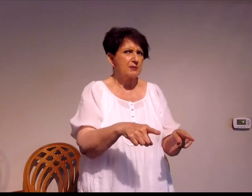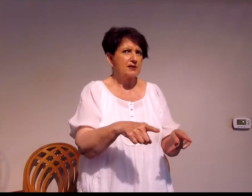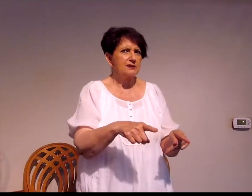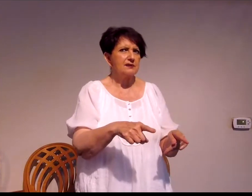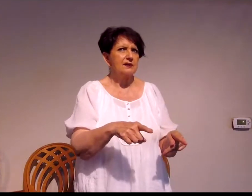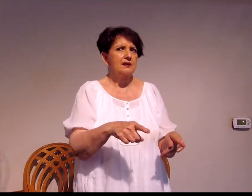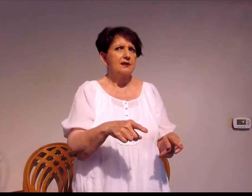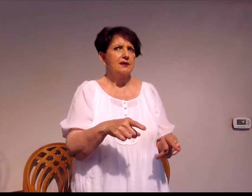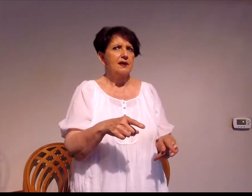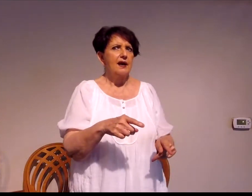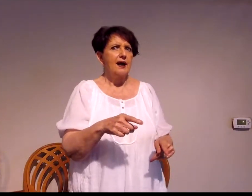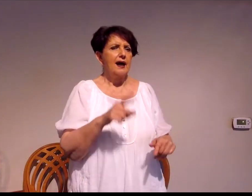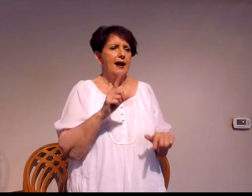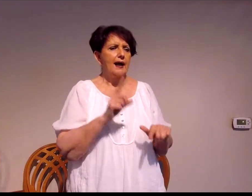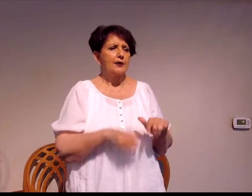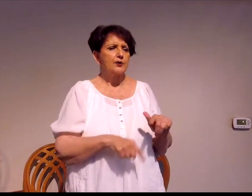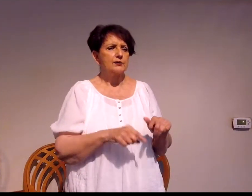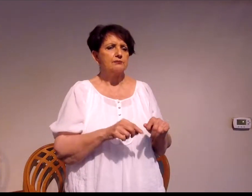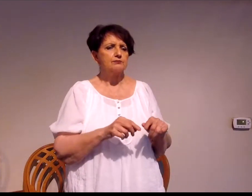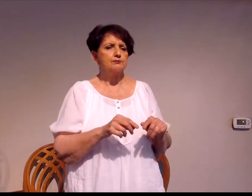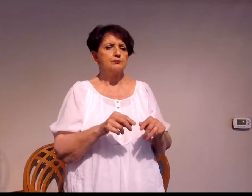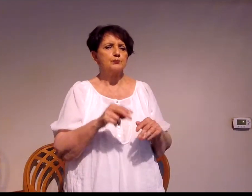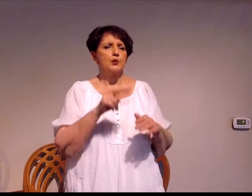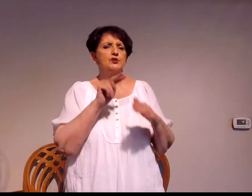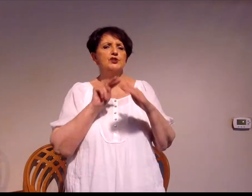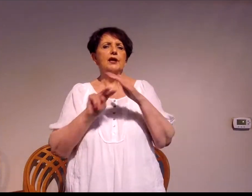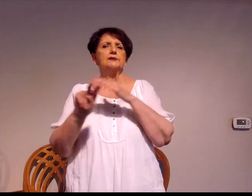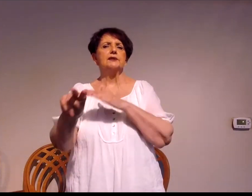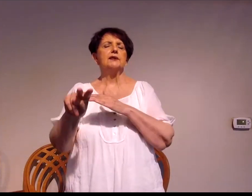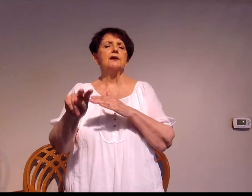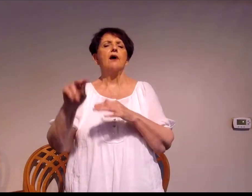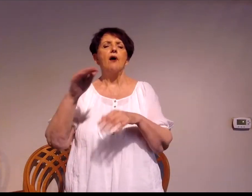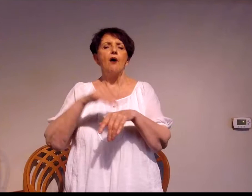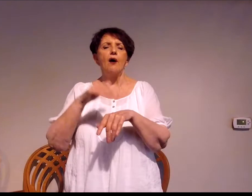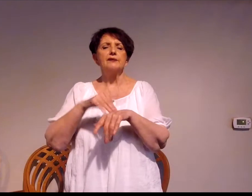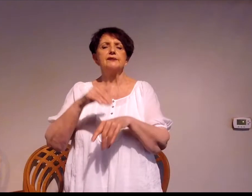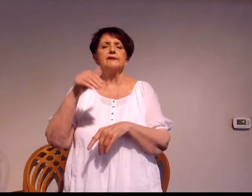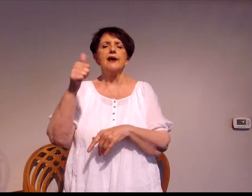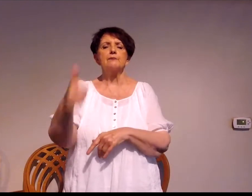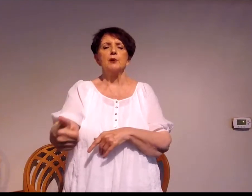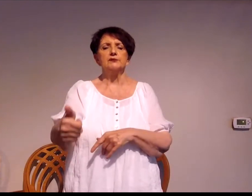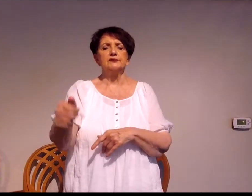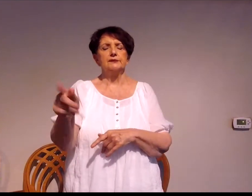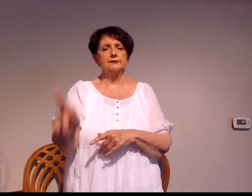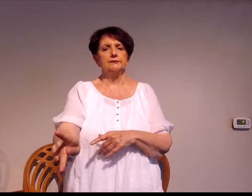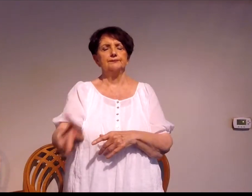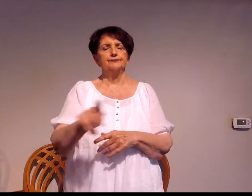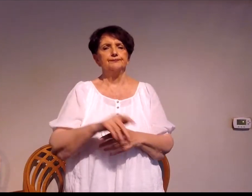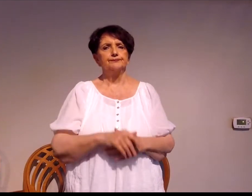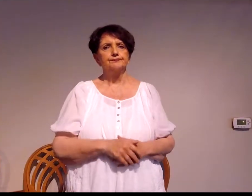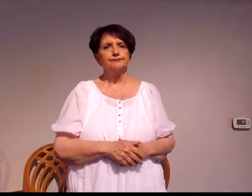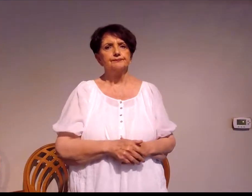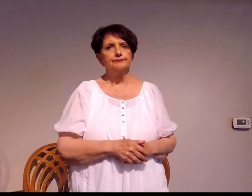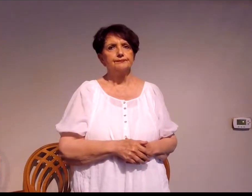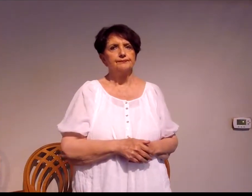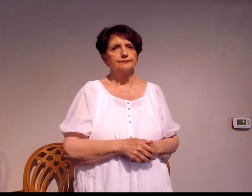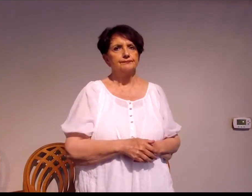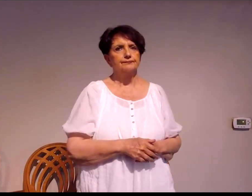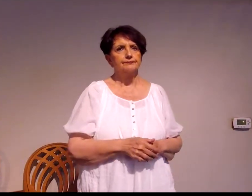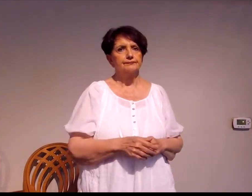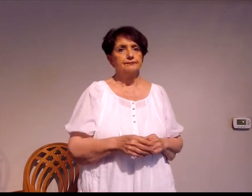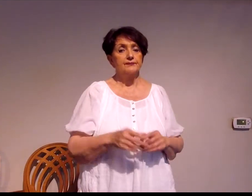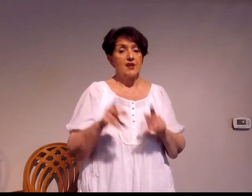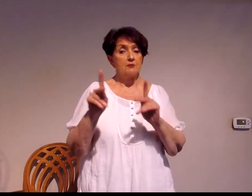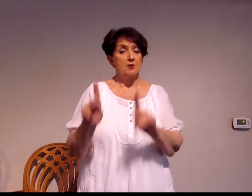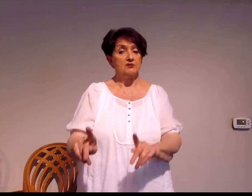I no longer could project this on that person. And as I distance myself, and that person's not